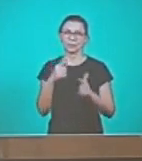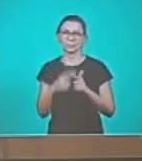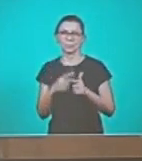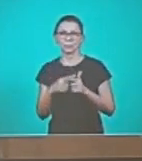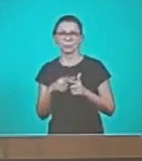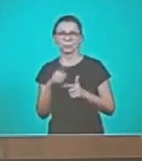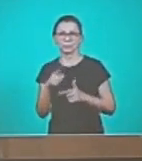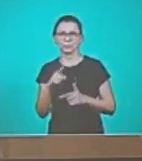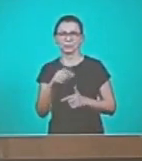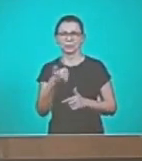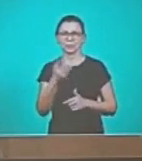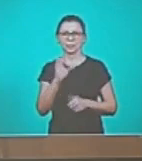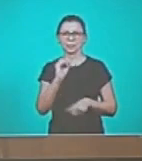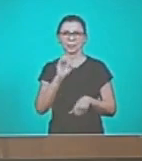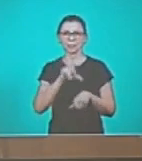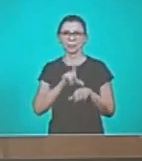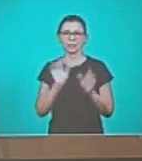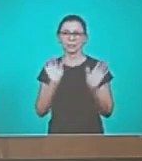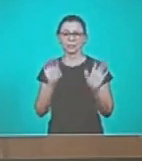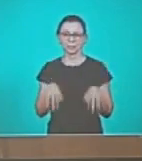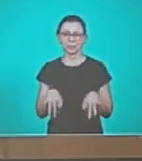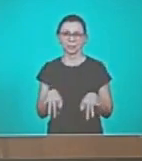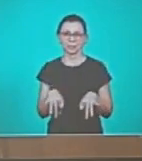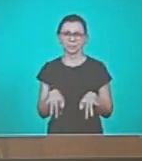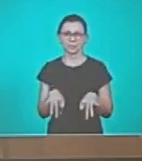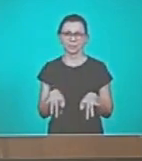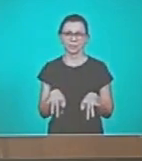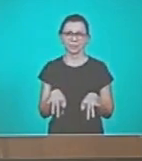Because when you finish at 10,